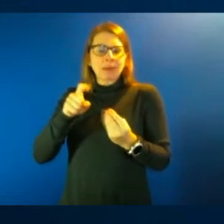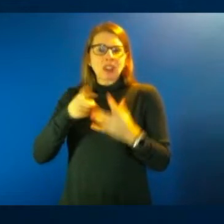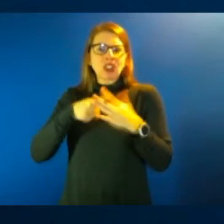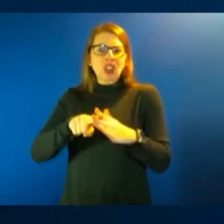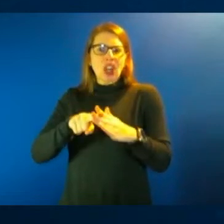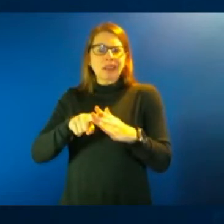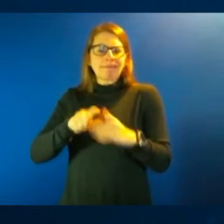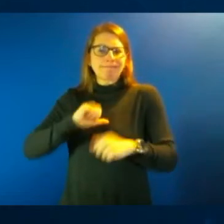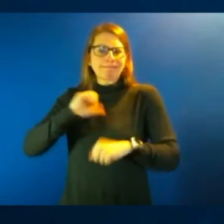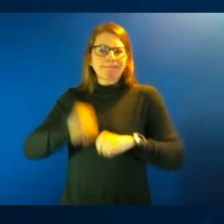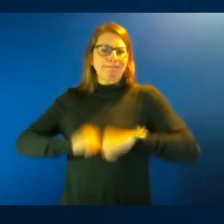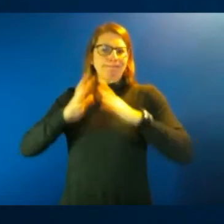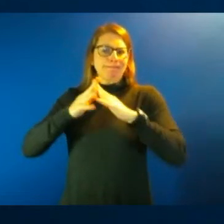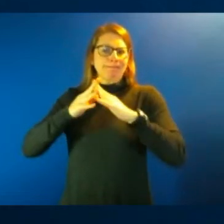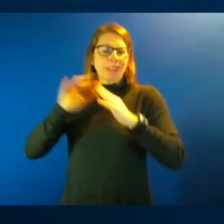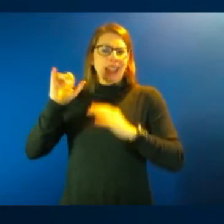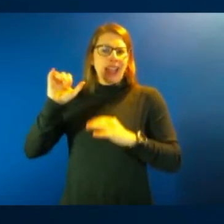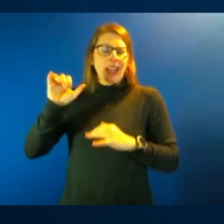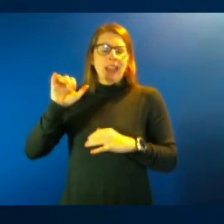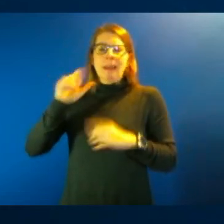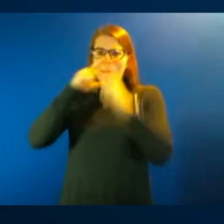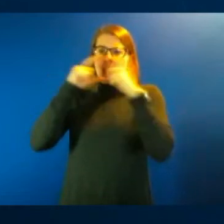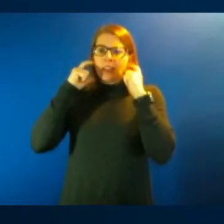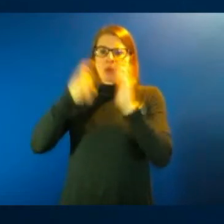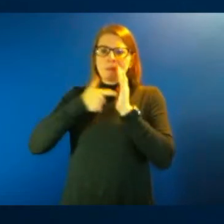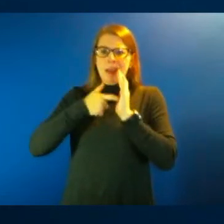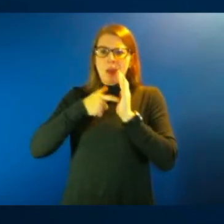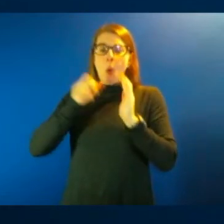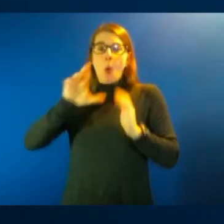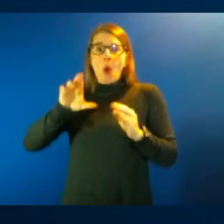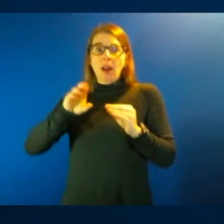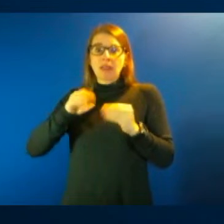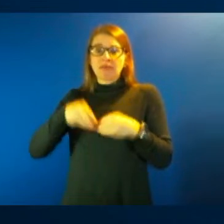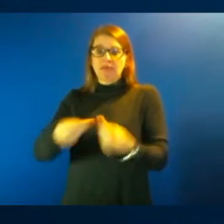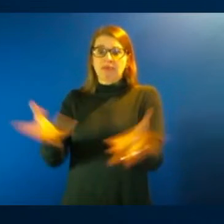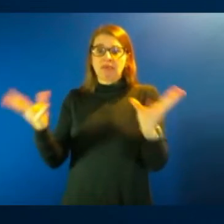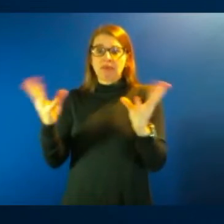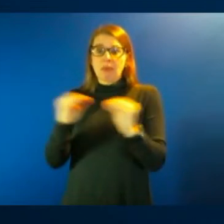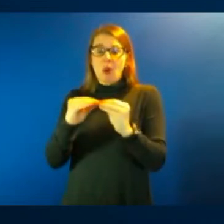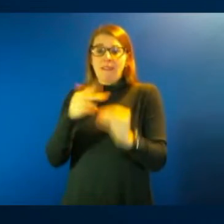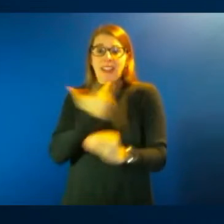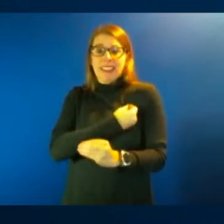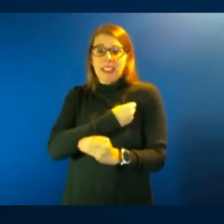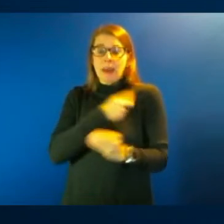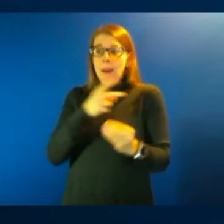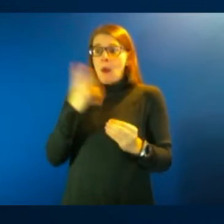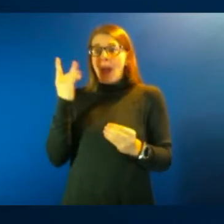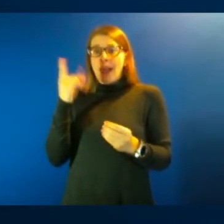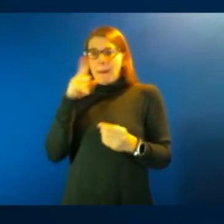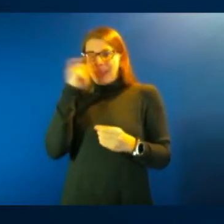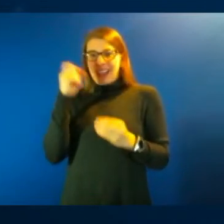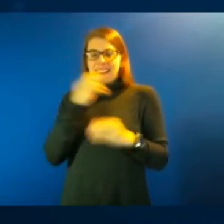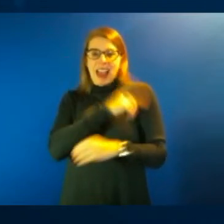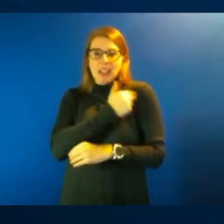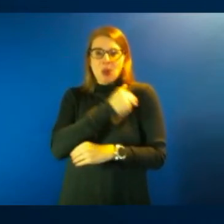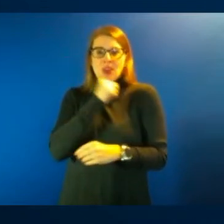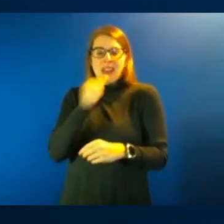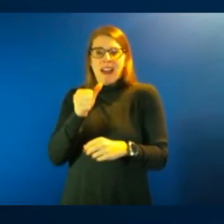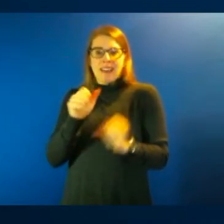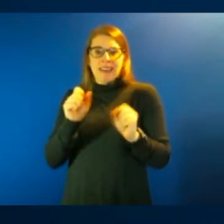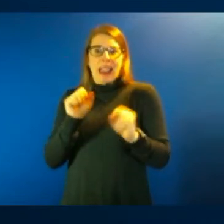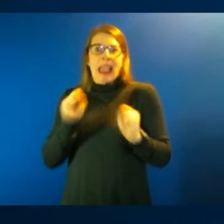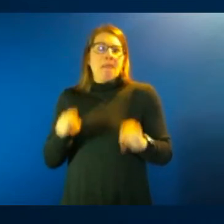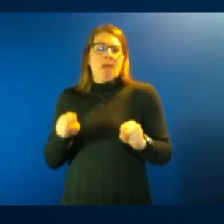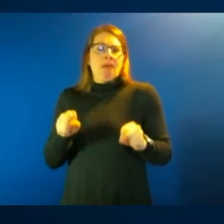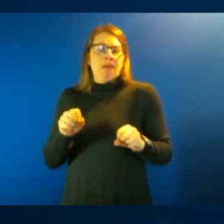requirement or to surge vaccinations in your area because you just don't have that infrastructure to overcome that problem. But the other thing the other piece of data